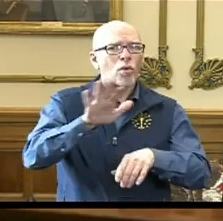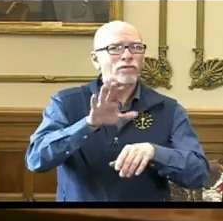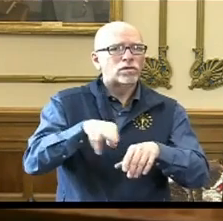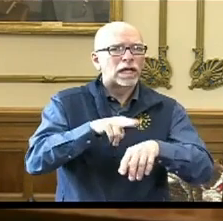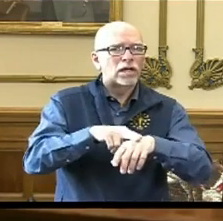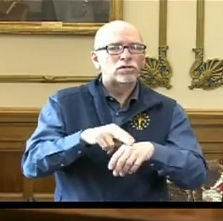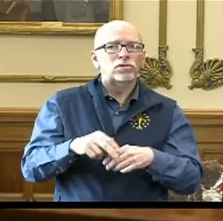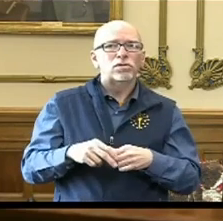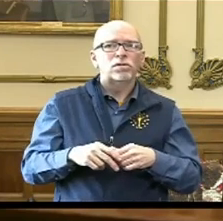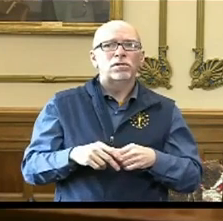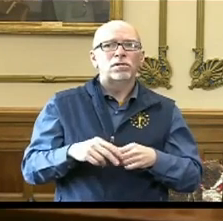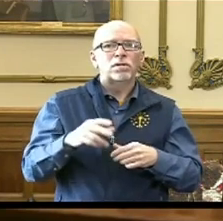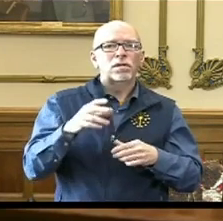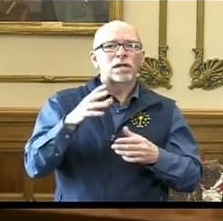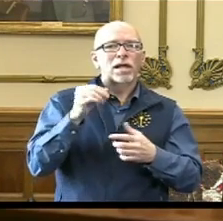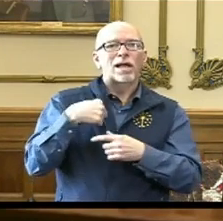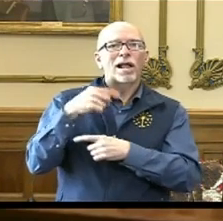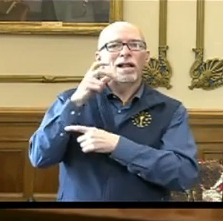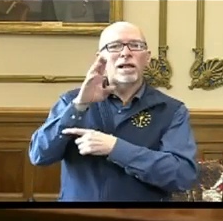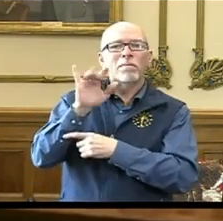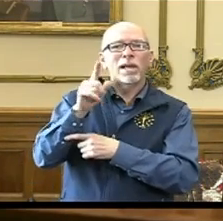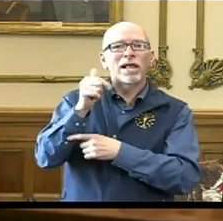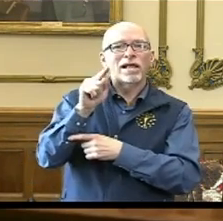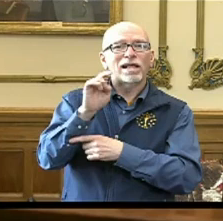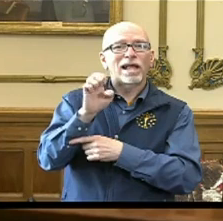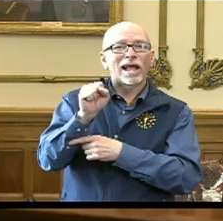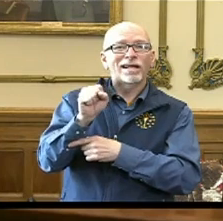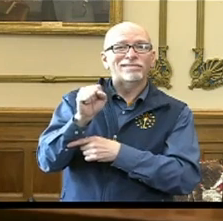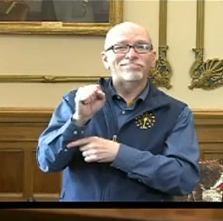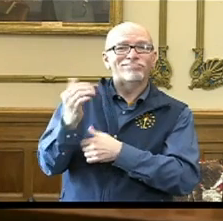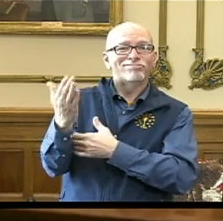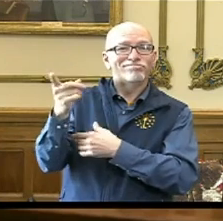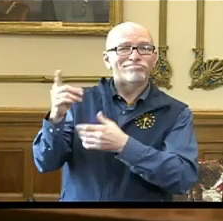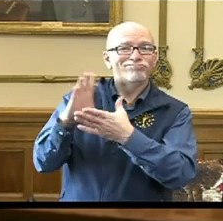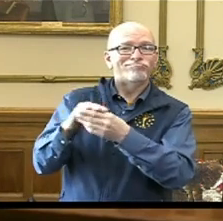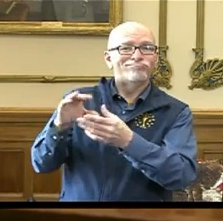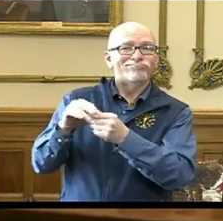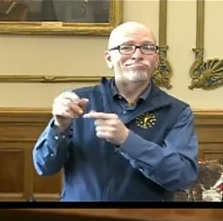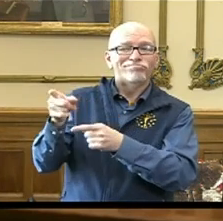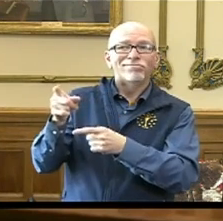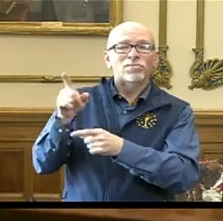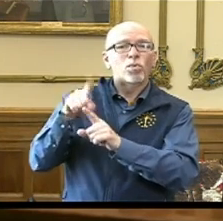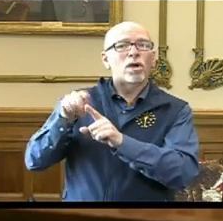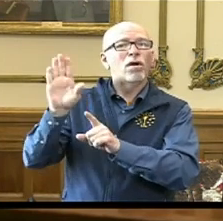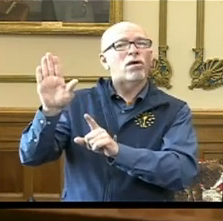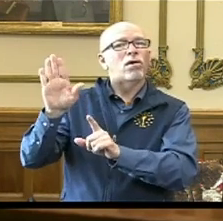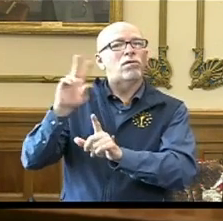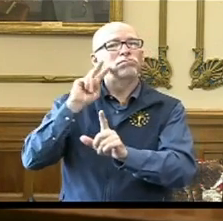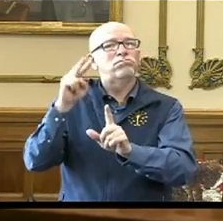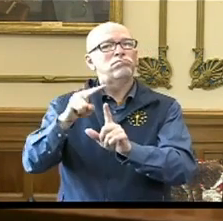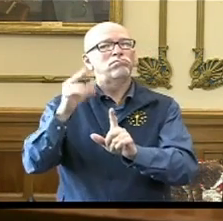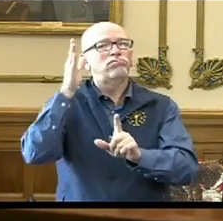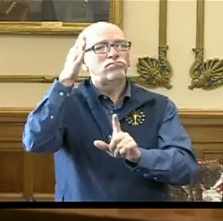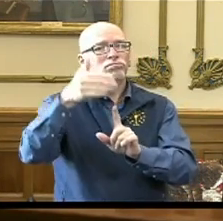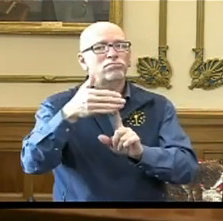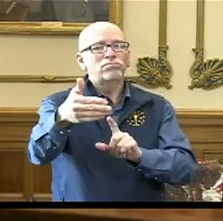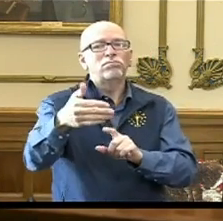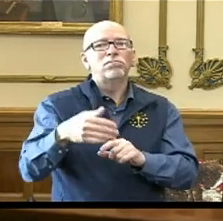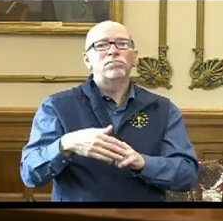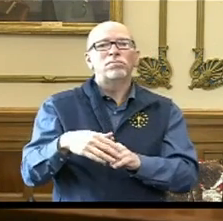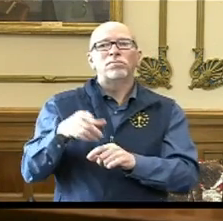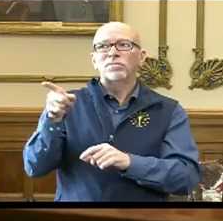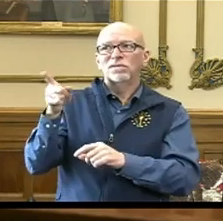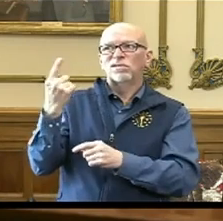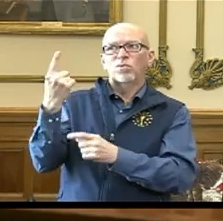I was listening to Bill Gates here earlier today about what he sees down the road. And he's been probably the